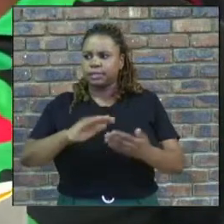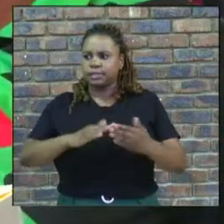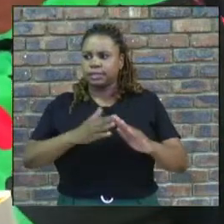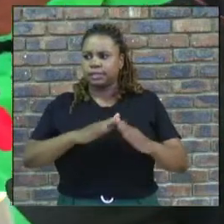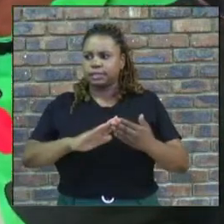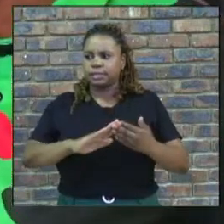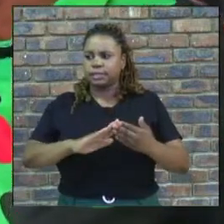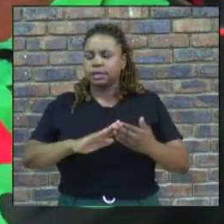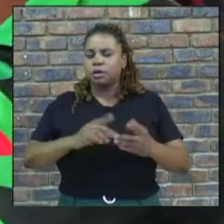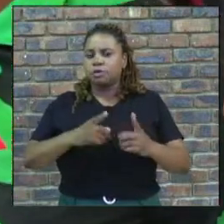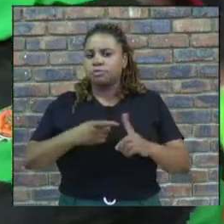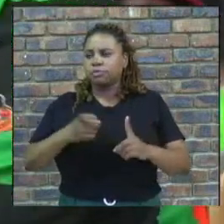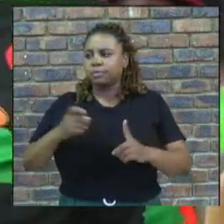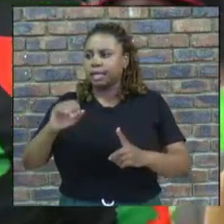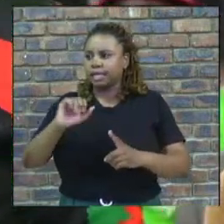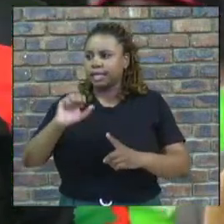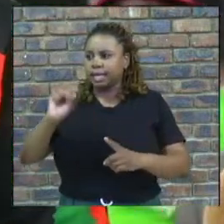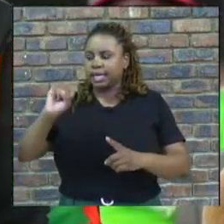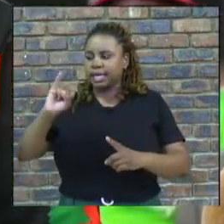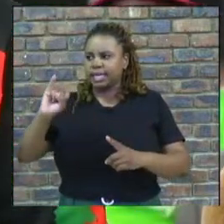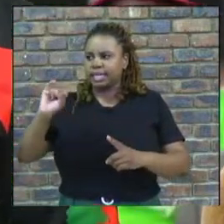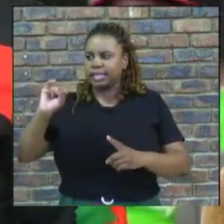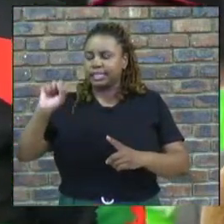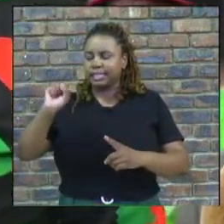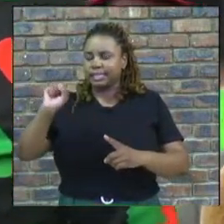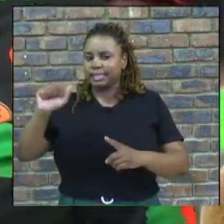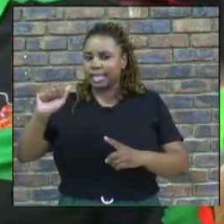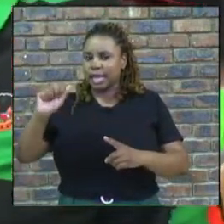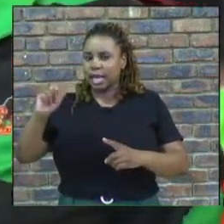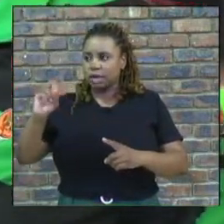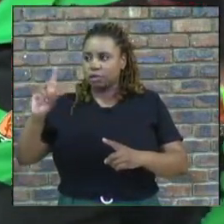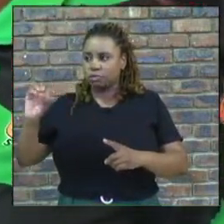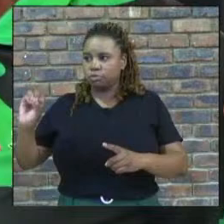Before ngizokhohlwa mina ngiyayisupporta ibill.